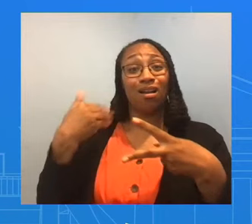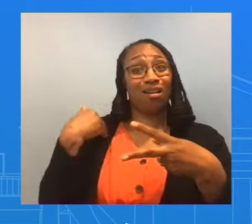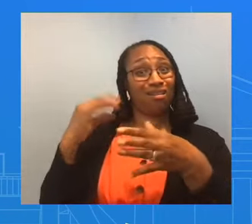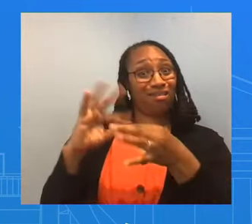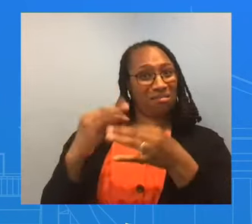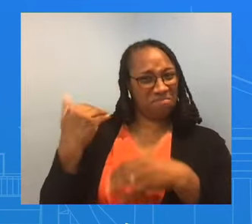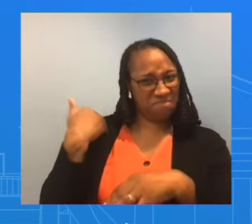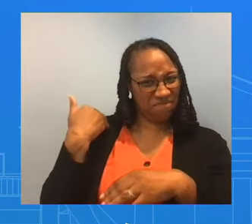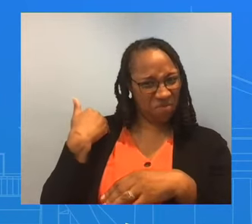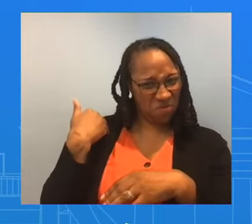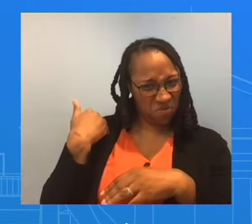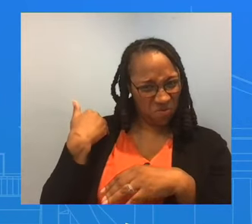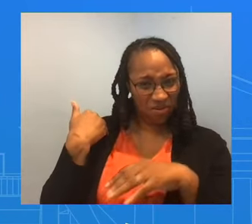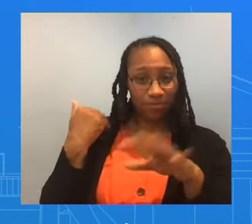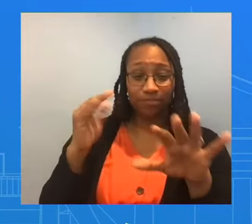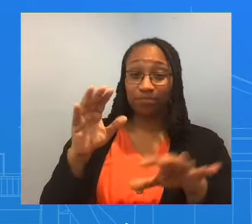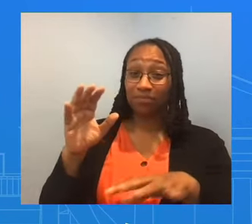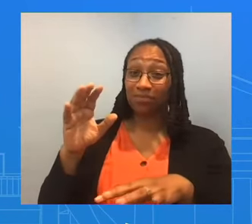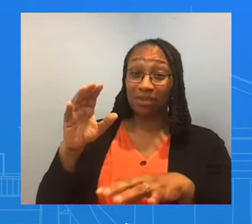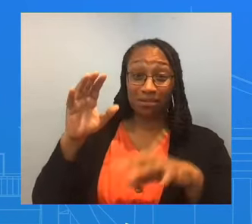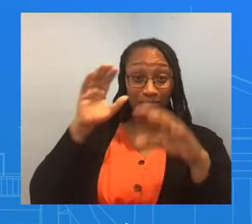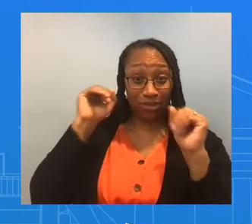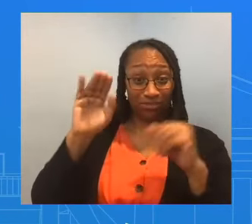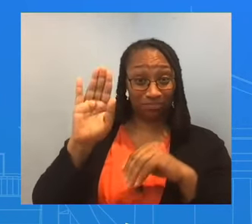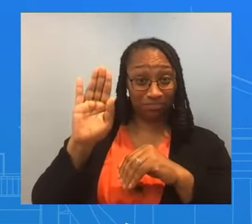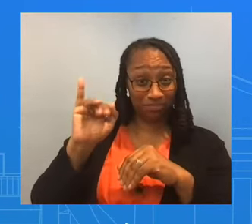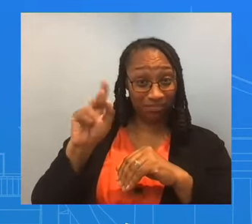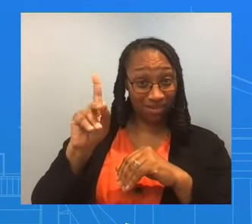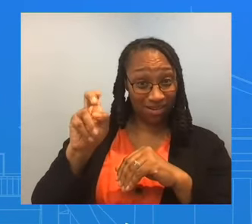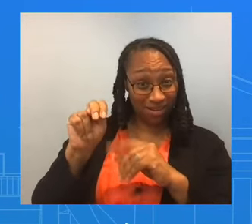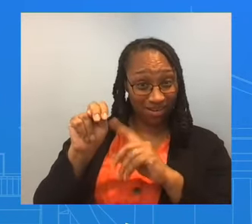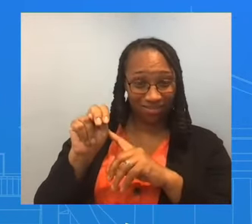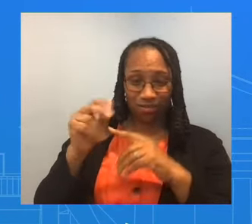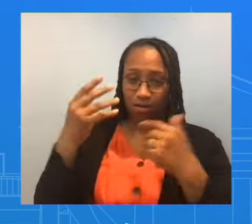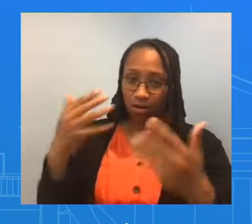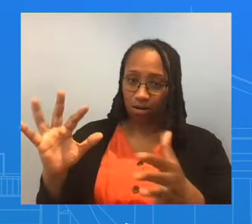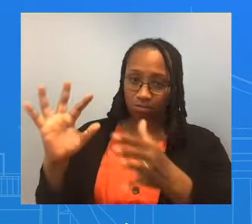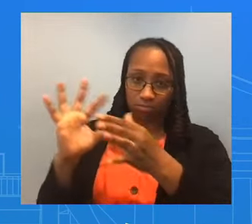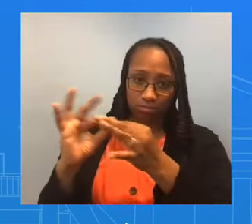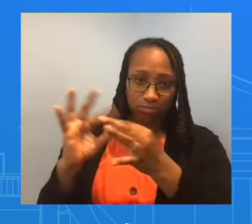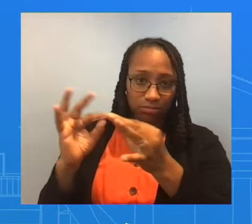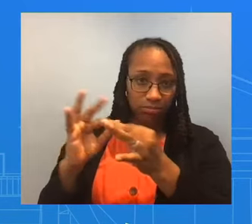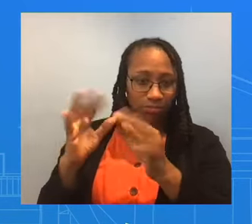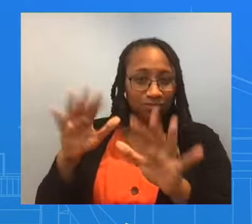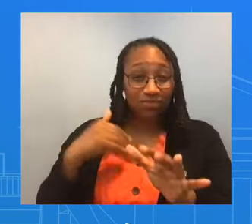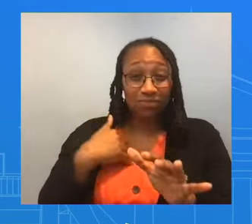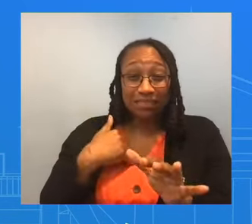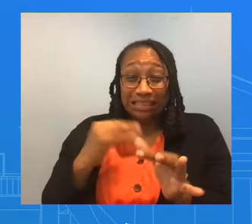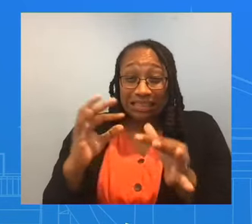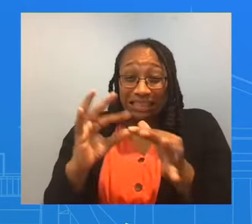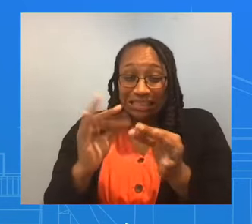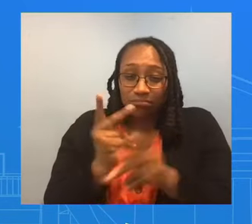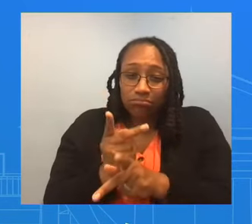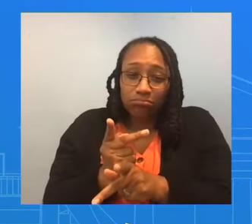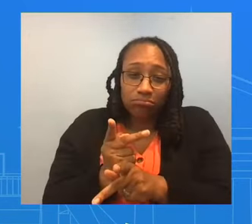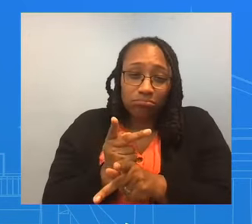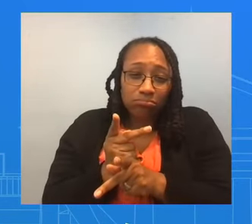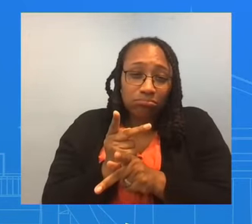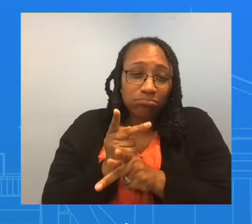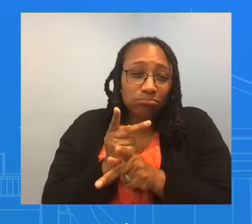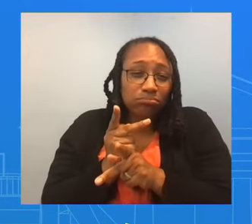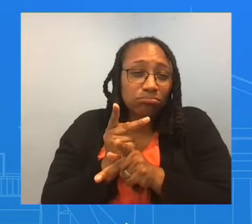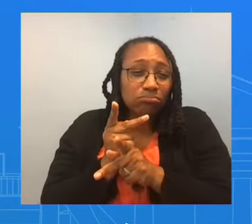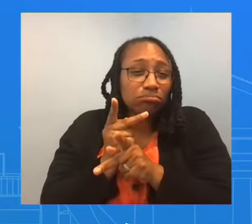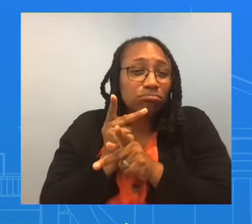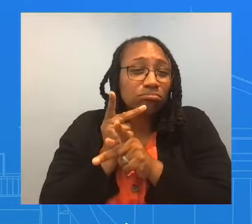this administration, and I want to be careful that I'm not going to speak to the case directly, this is a broader statement here.